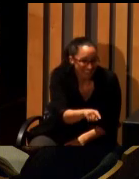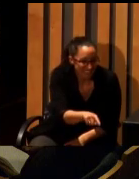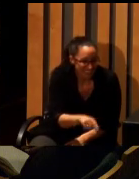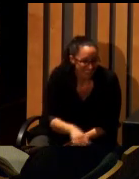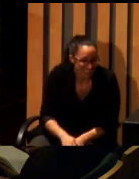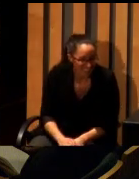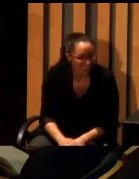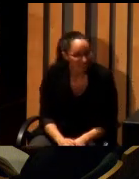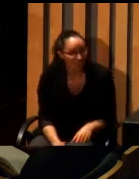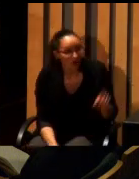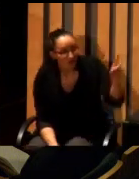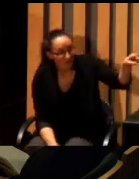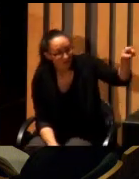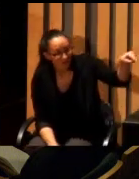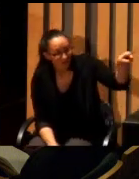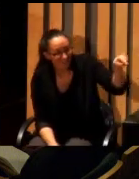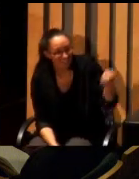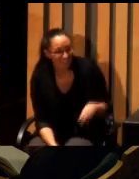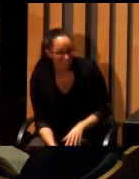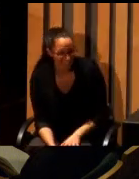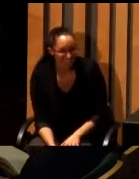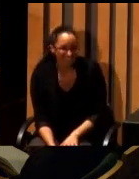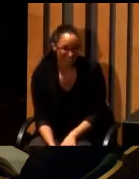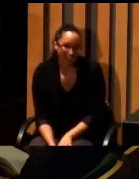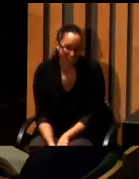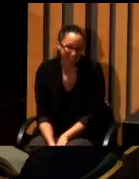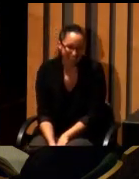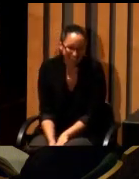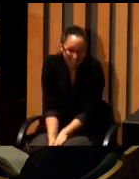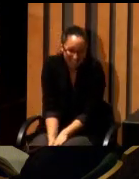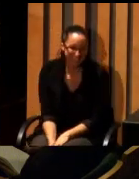signatures right now, and you could click on the page and show it tomorrow.